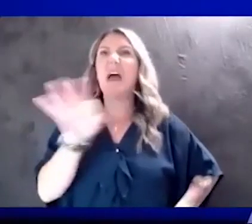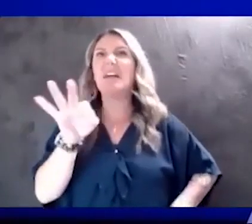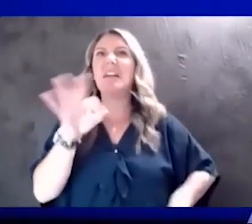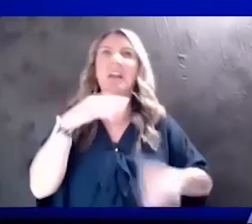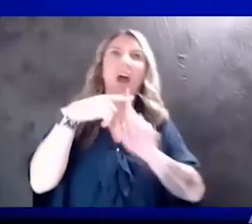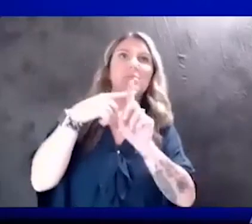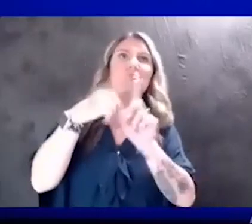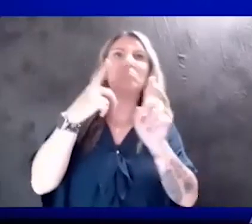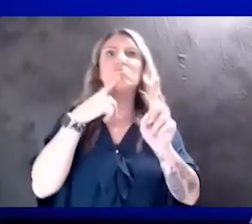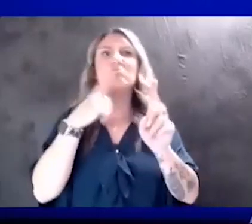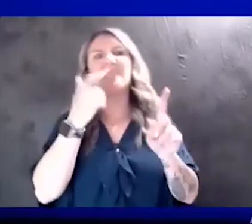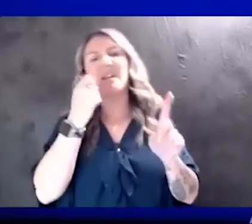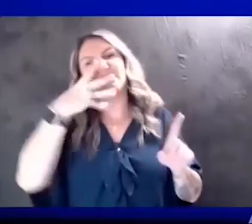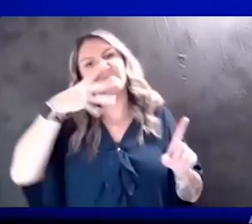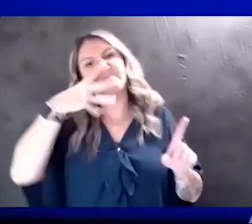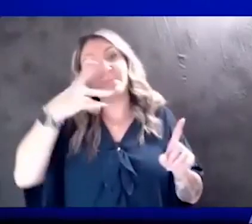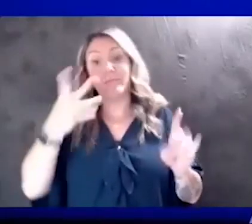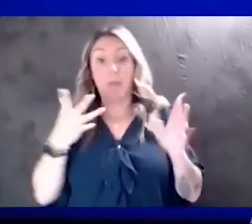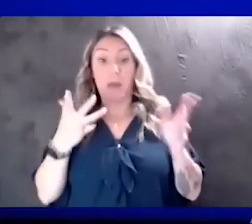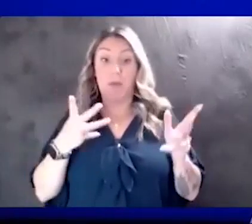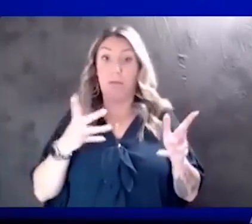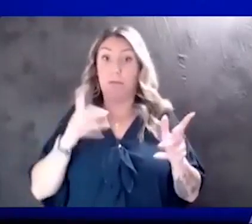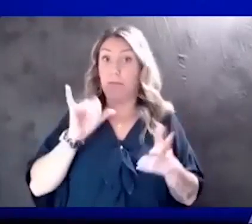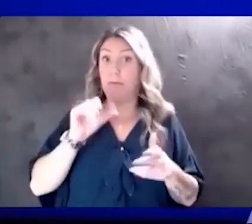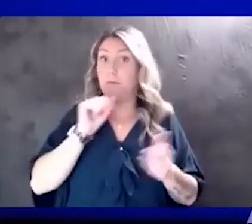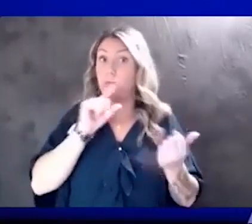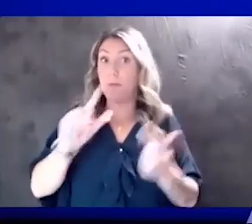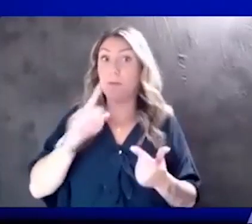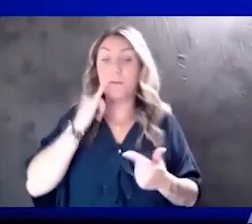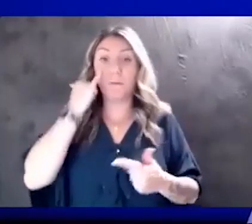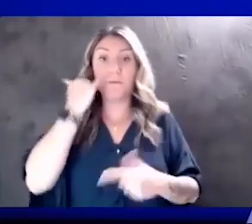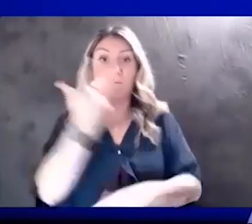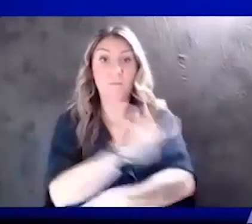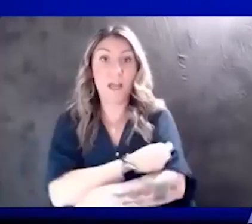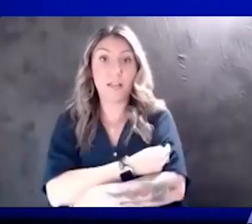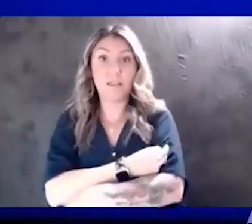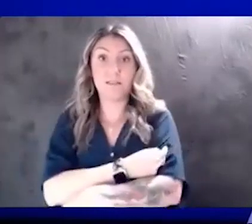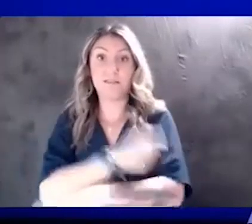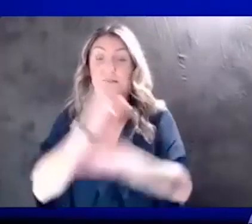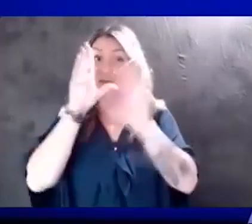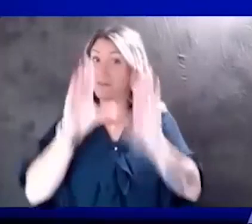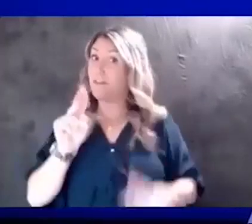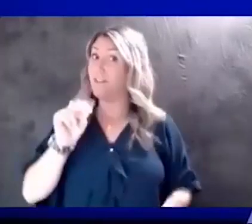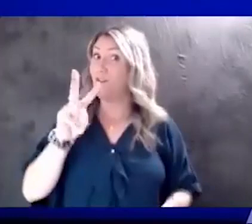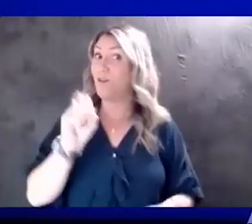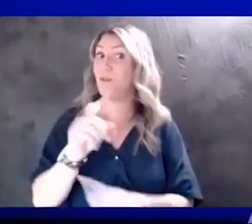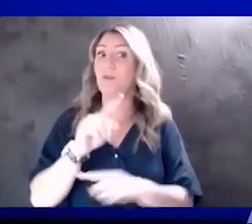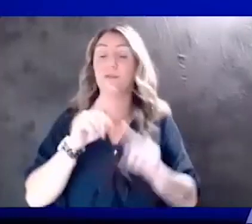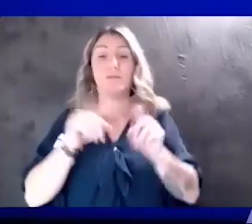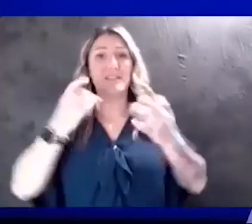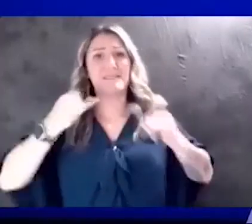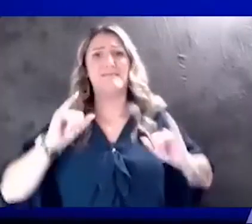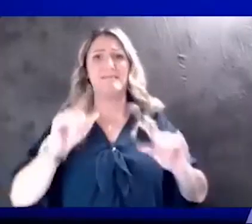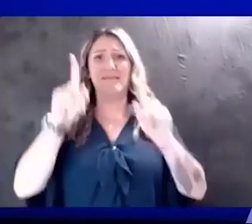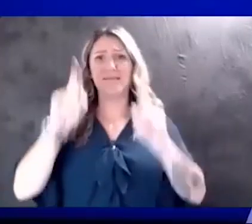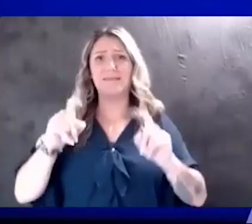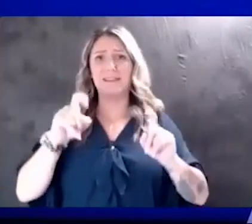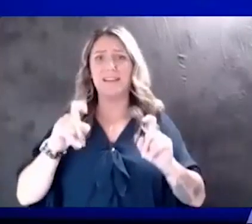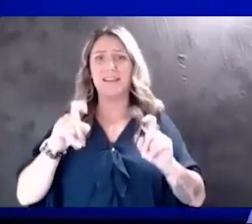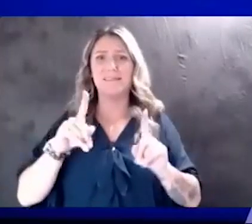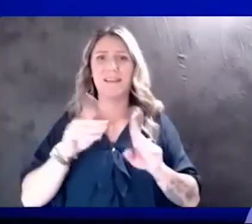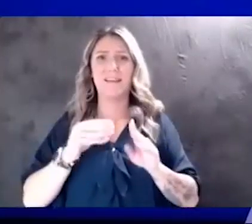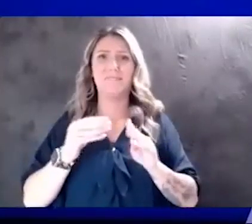runny nose. And that may be all it is if you're vaccinated. Great news for you. Still get tested. Still try to avoid exposing other people.